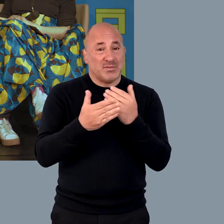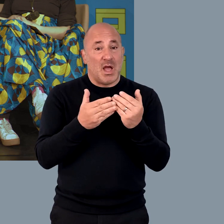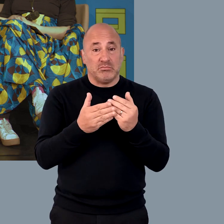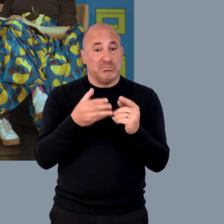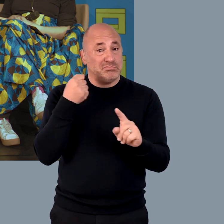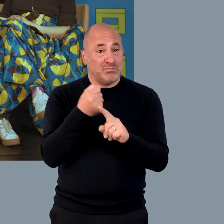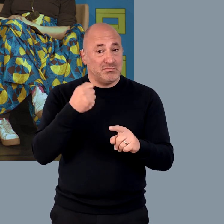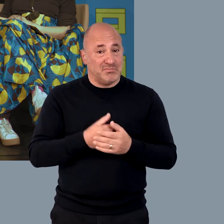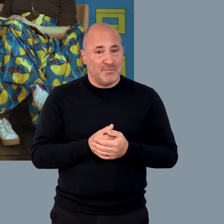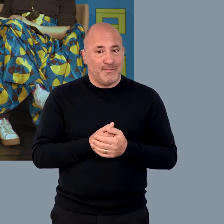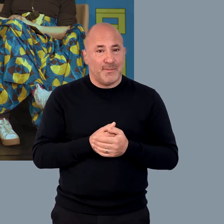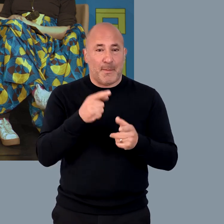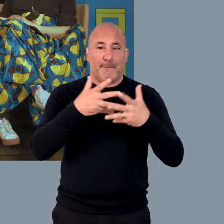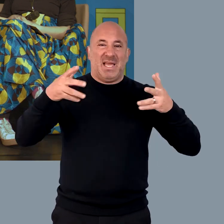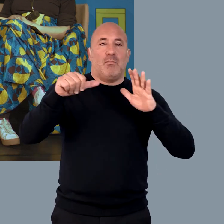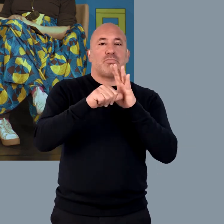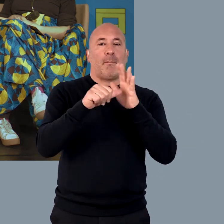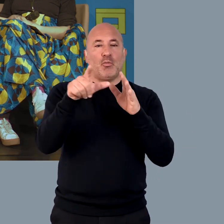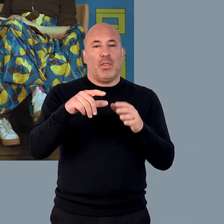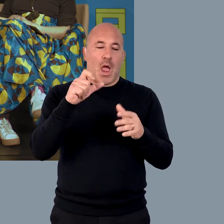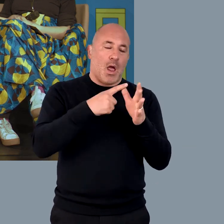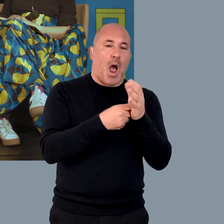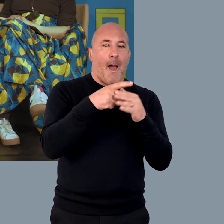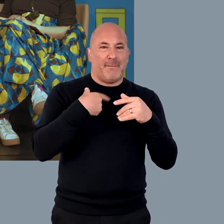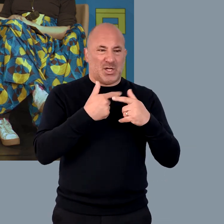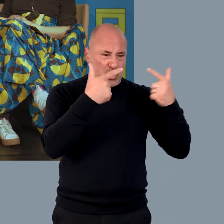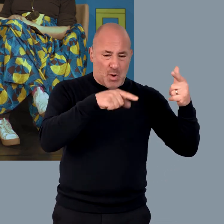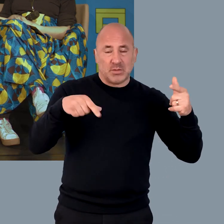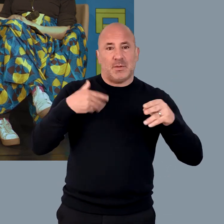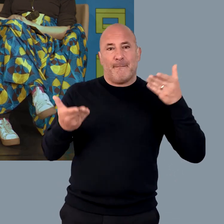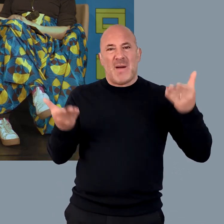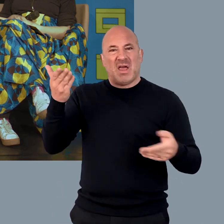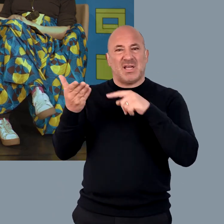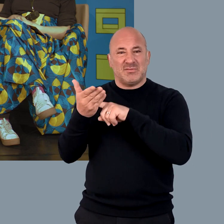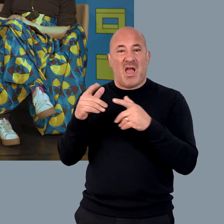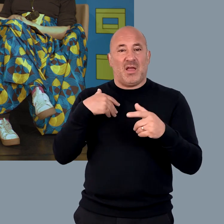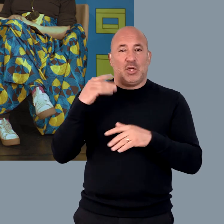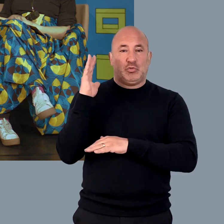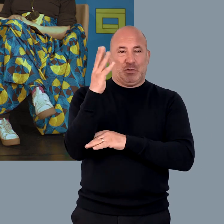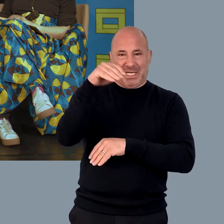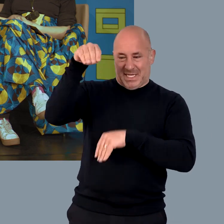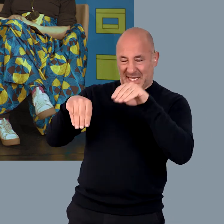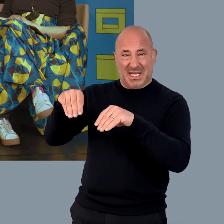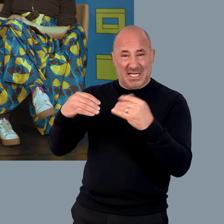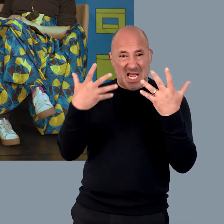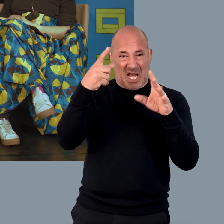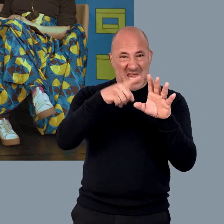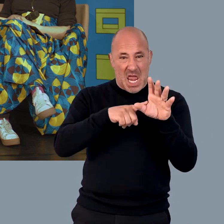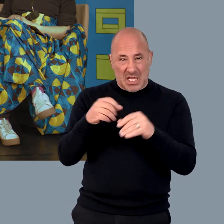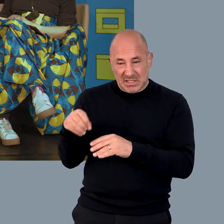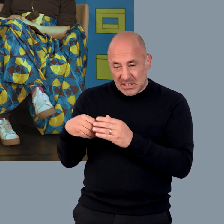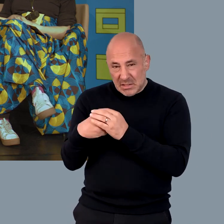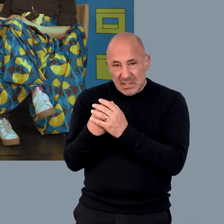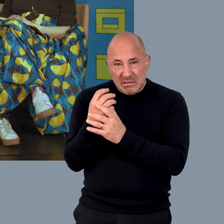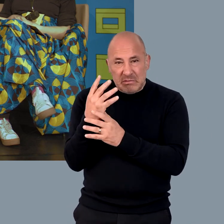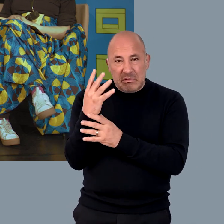within the 7-year framework that we have to tackle and curb this issue. Because one of the big problems we have with carbon offsetting is that, if you